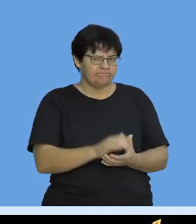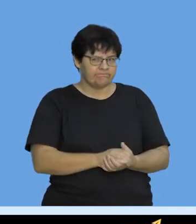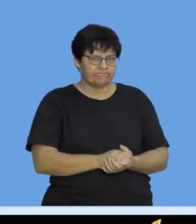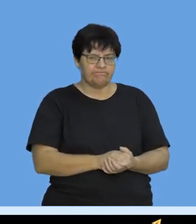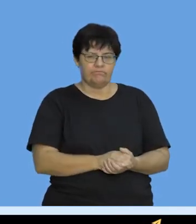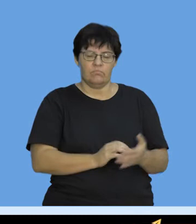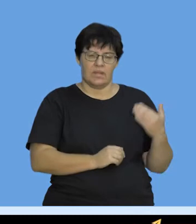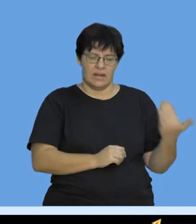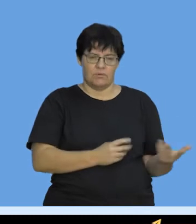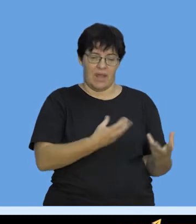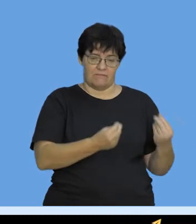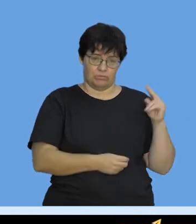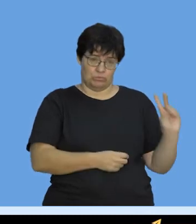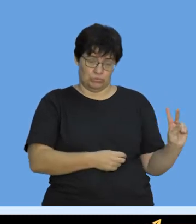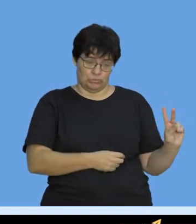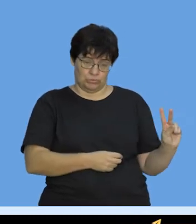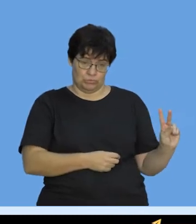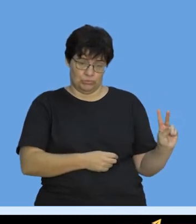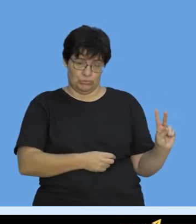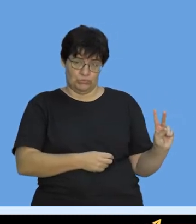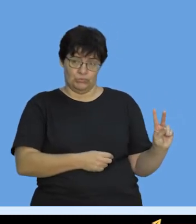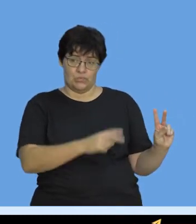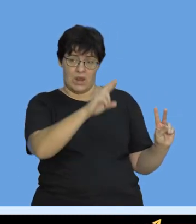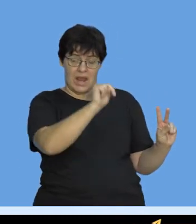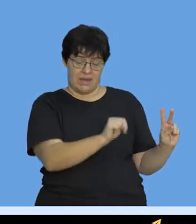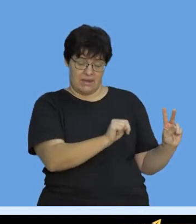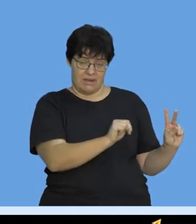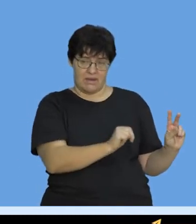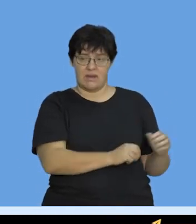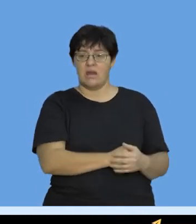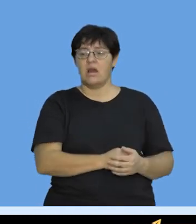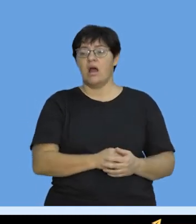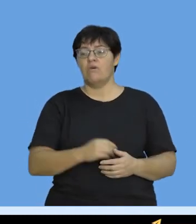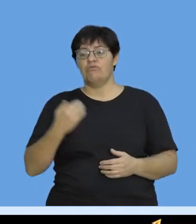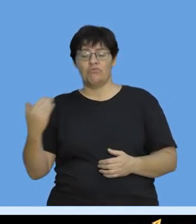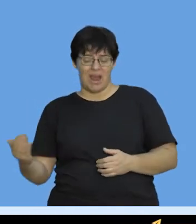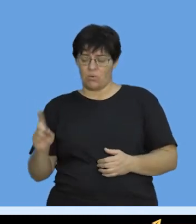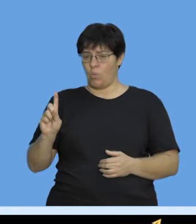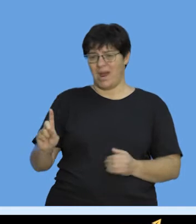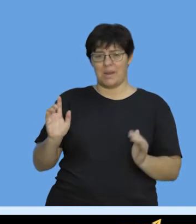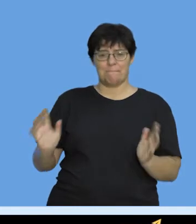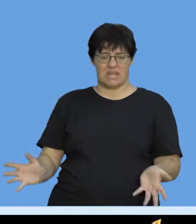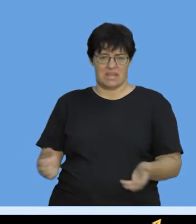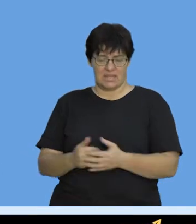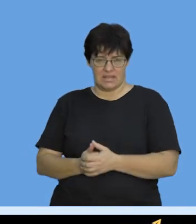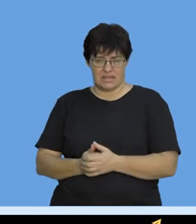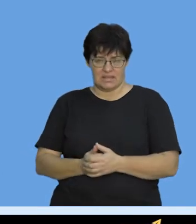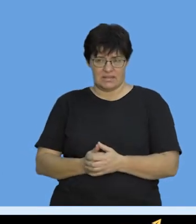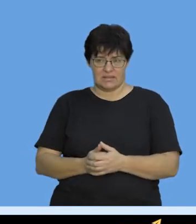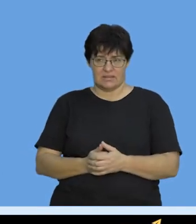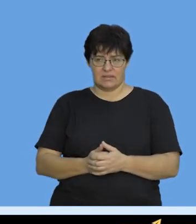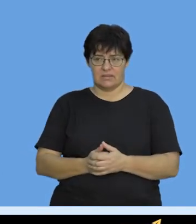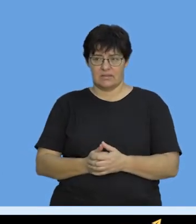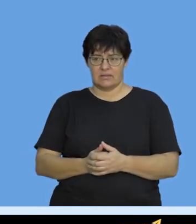left, we've got 2 of nitrogen, and then on the right, we only have 1. So for us to have 2 on the right-hand side, we